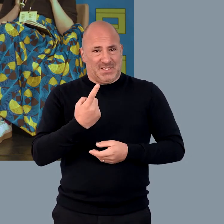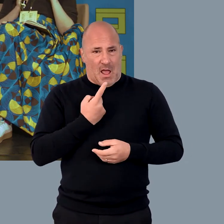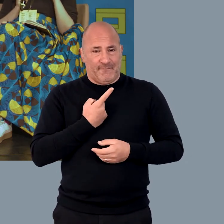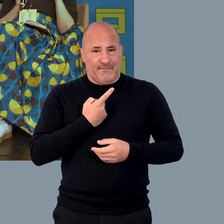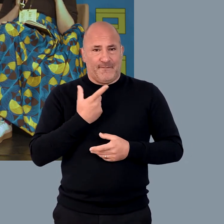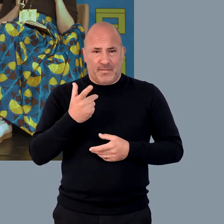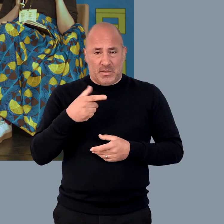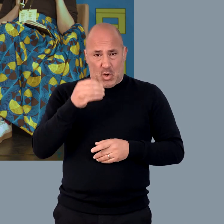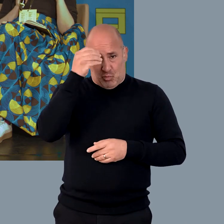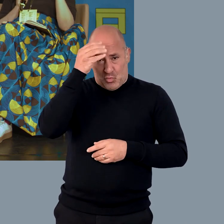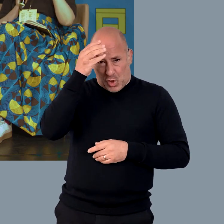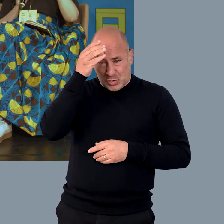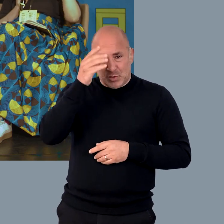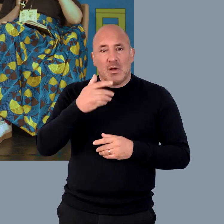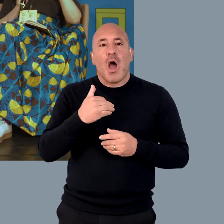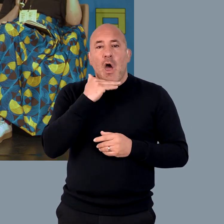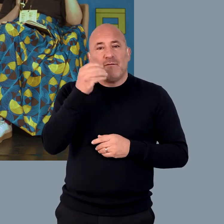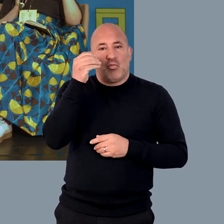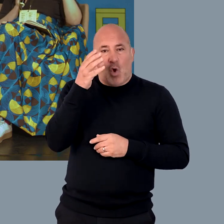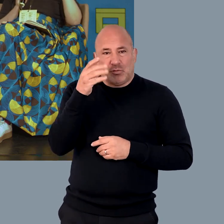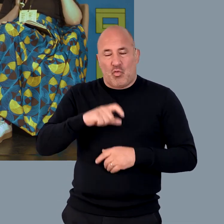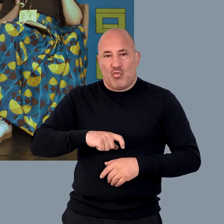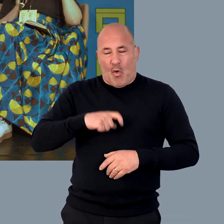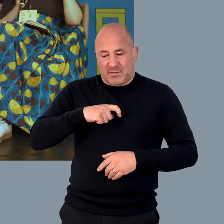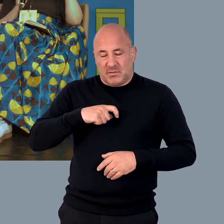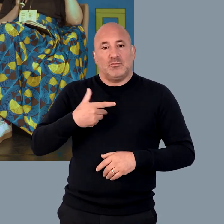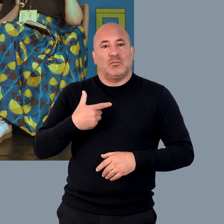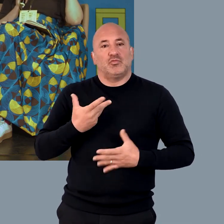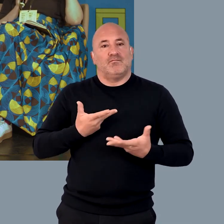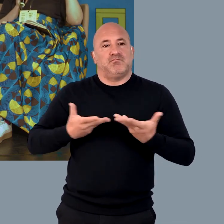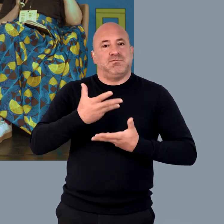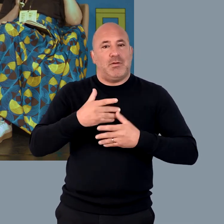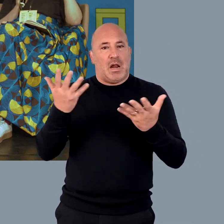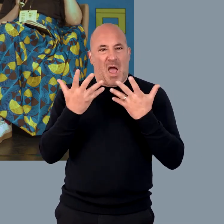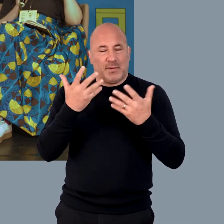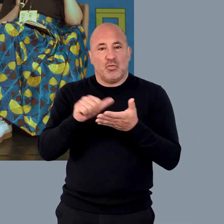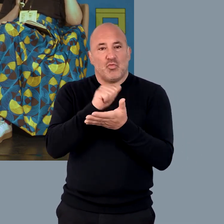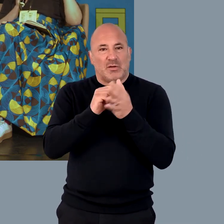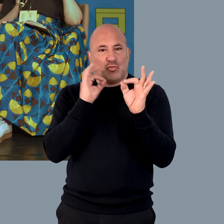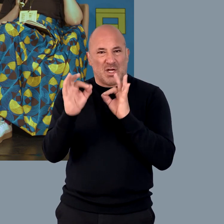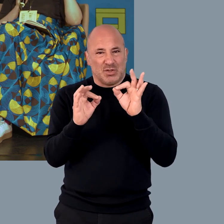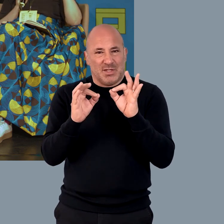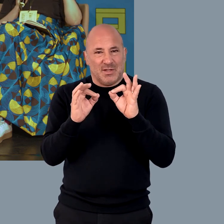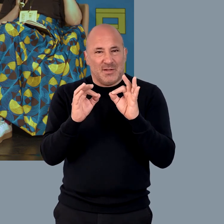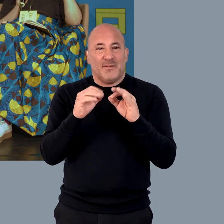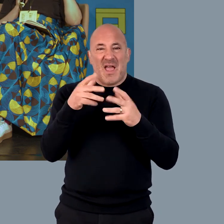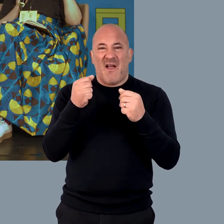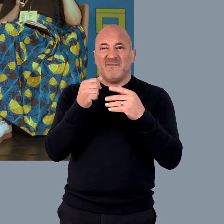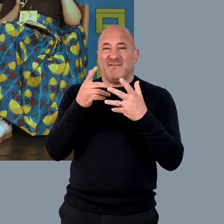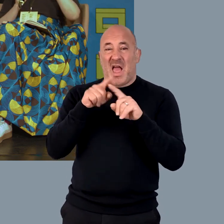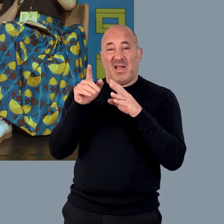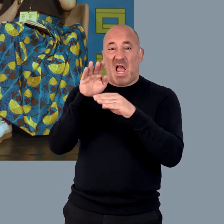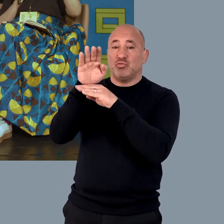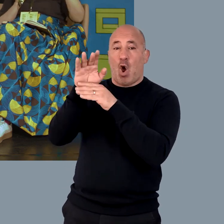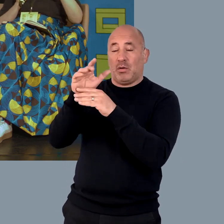well, but it's kind of giving yourself that base level of kind of knowledge and confidence to talk about climate and ask the right